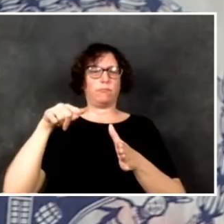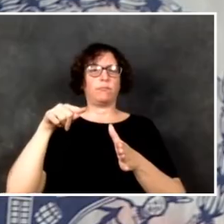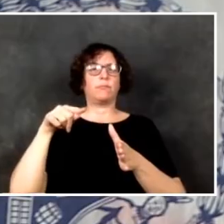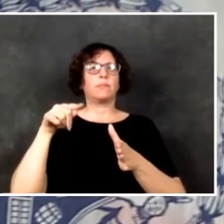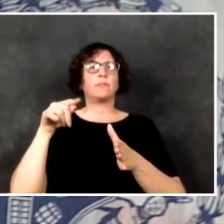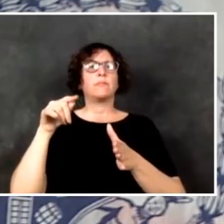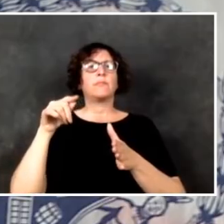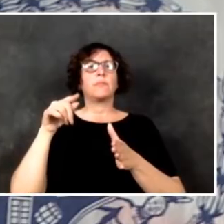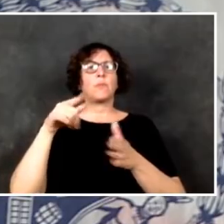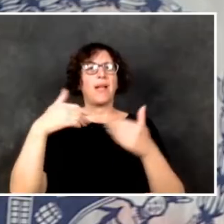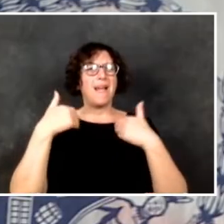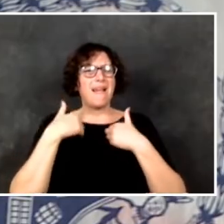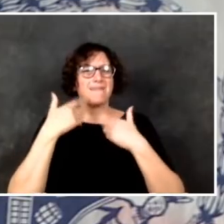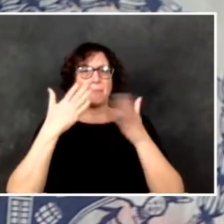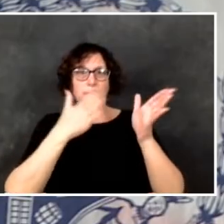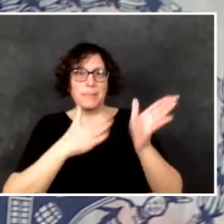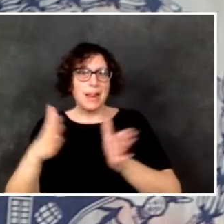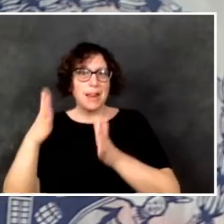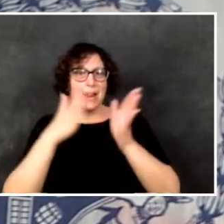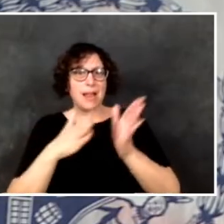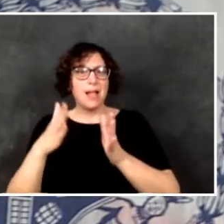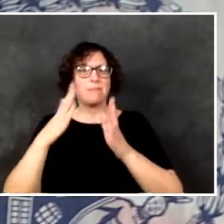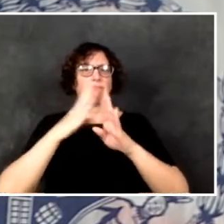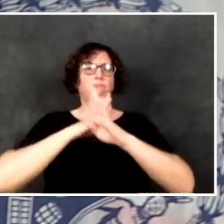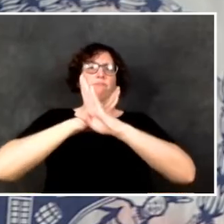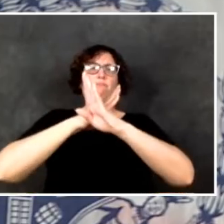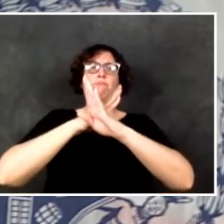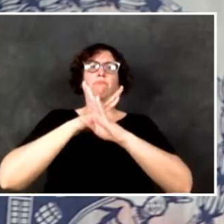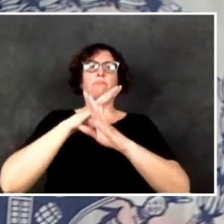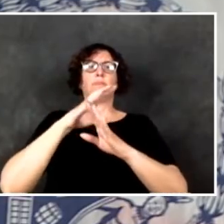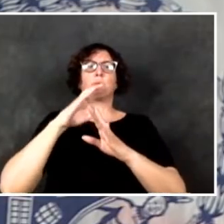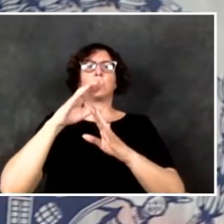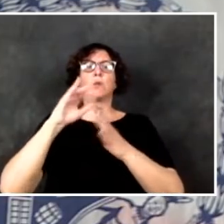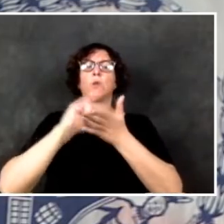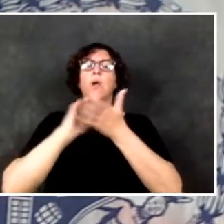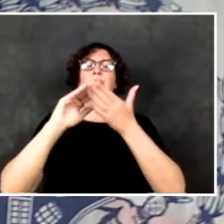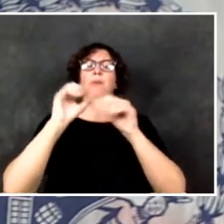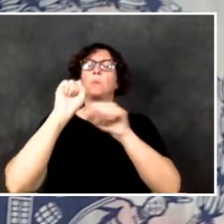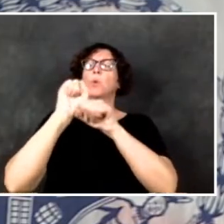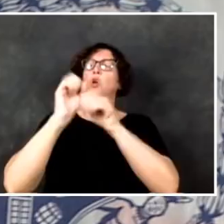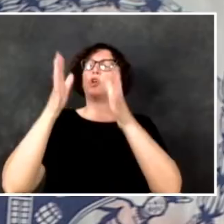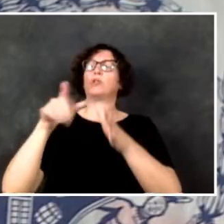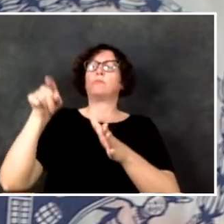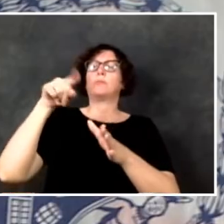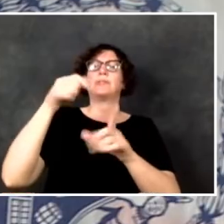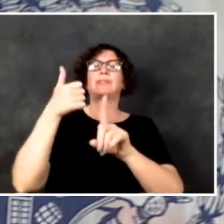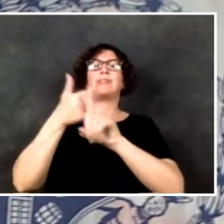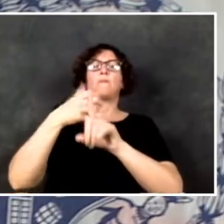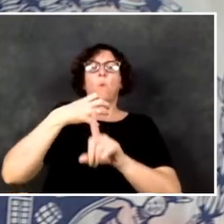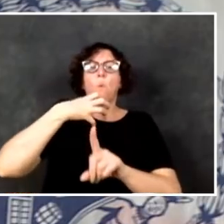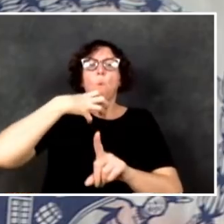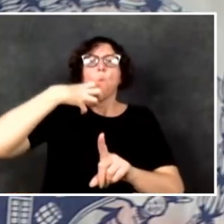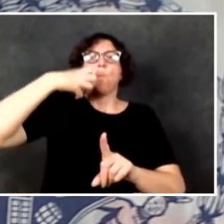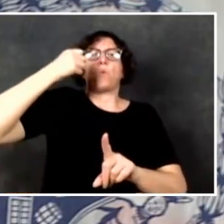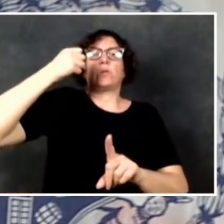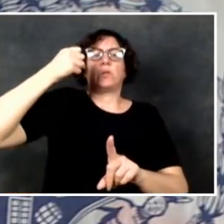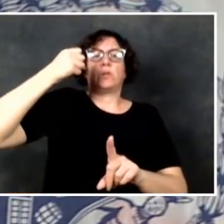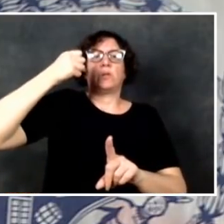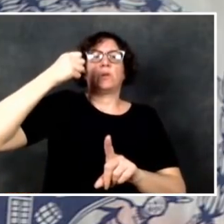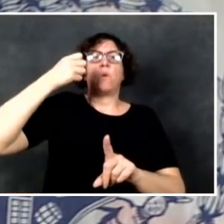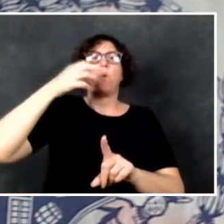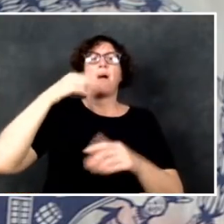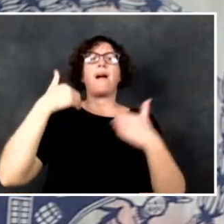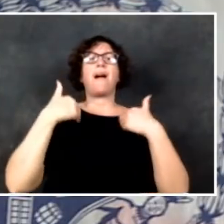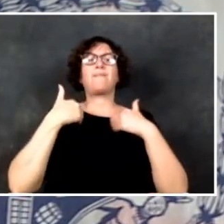who are older or have underlying medical conditions, like authorizing all of them to work from home? Because right now it seemed to